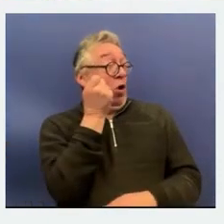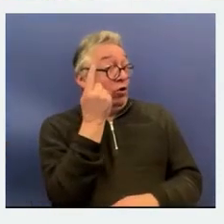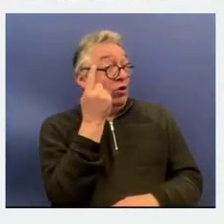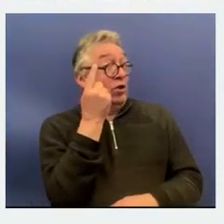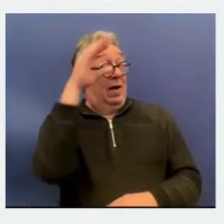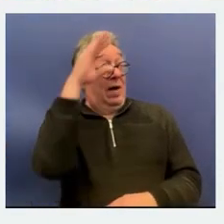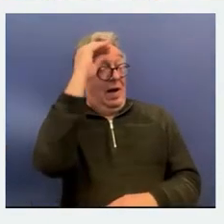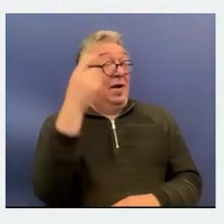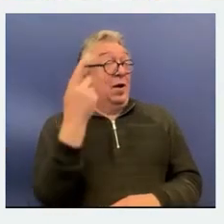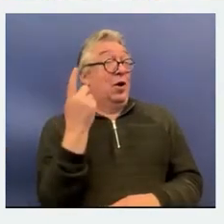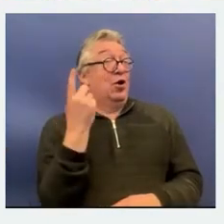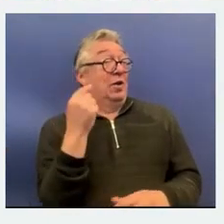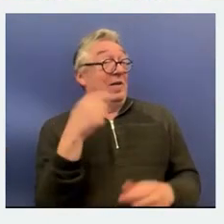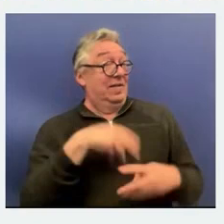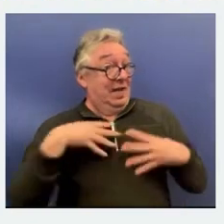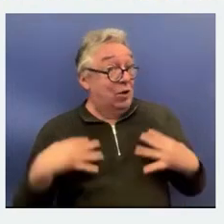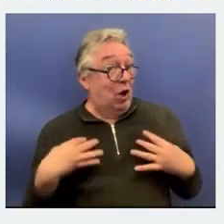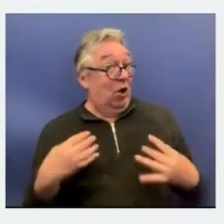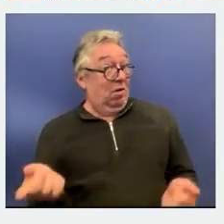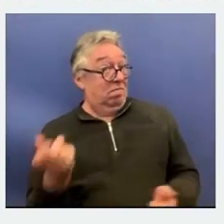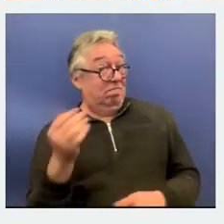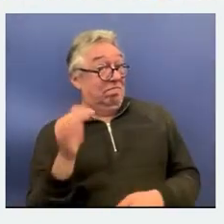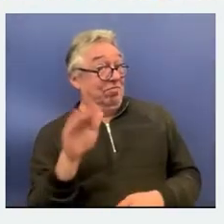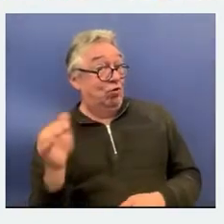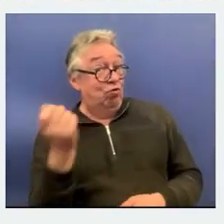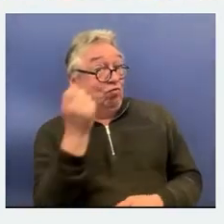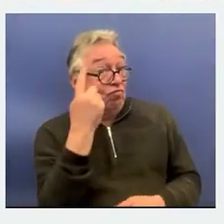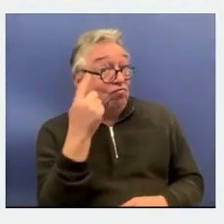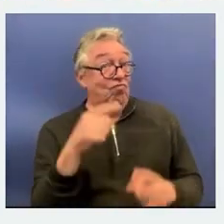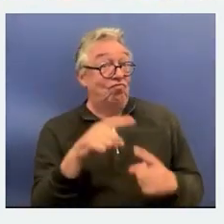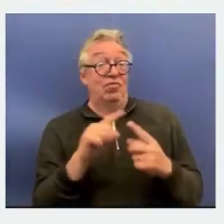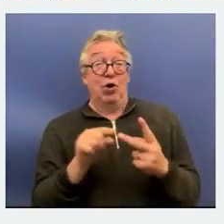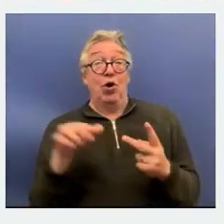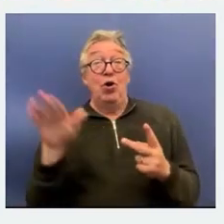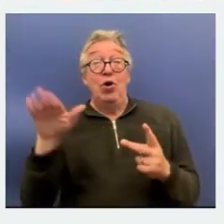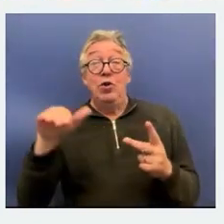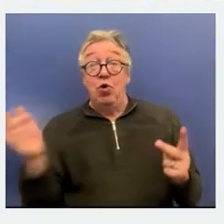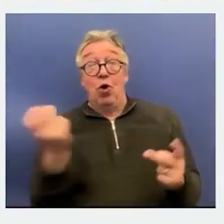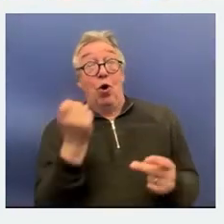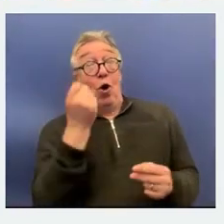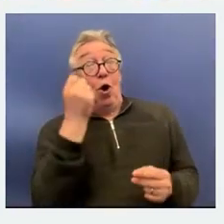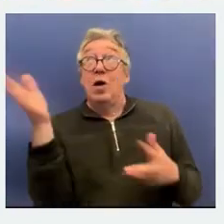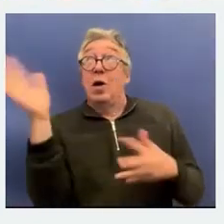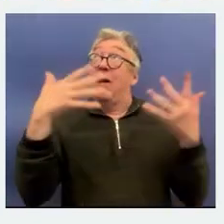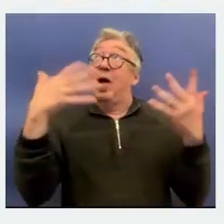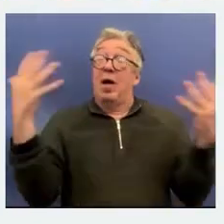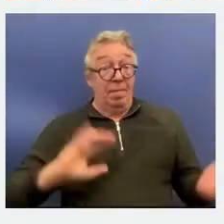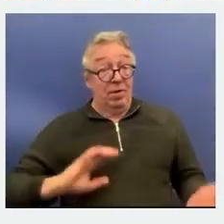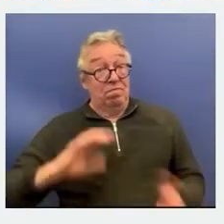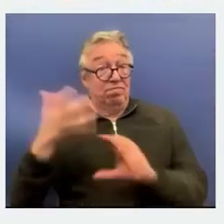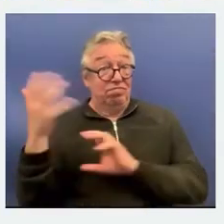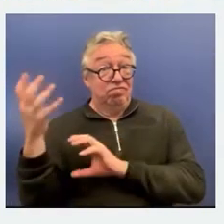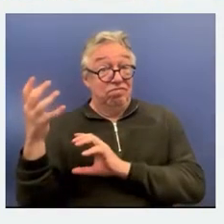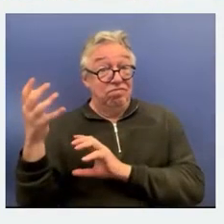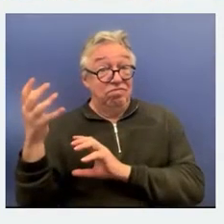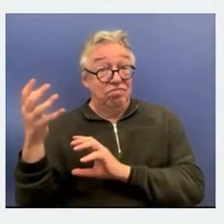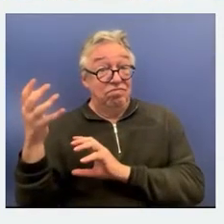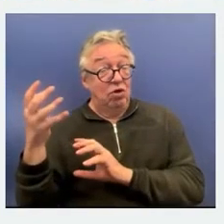correctly? Do they understand climate crisis? So this is just something to get the discussion